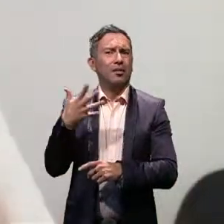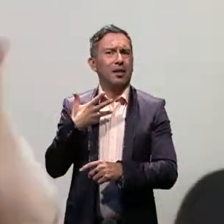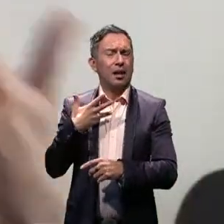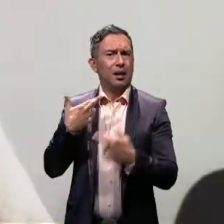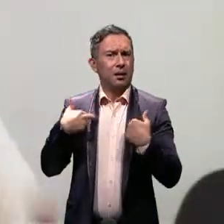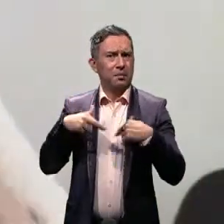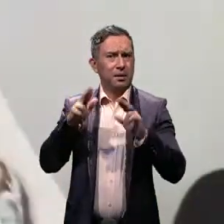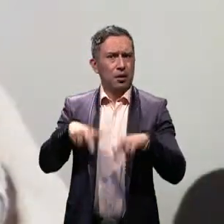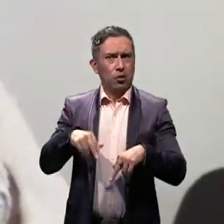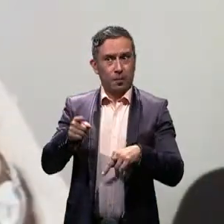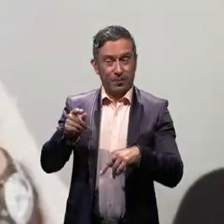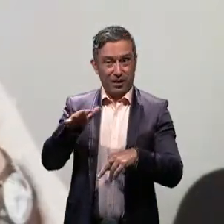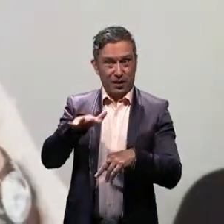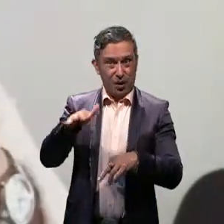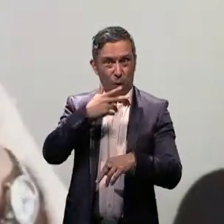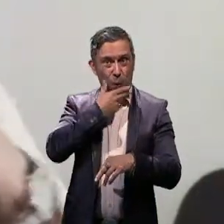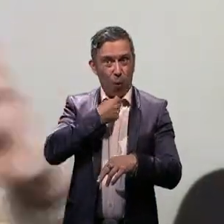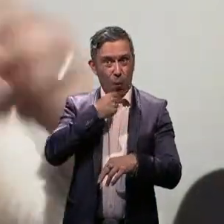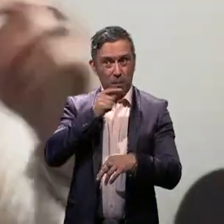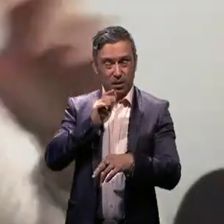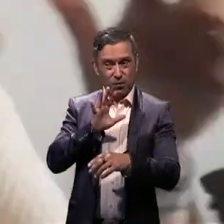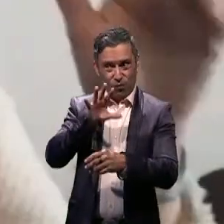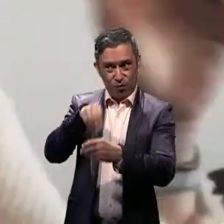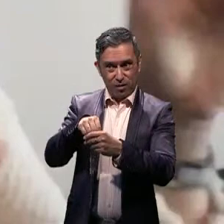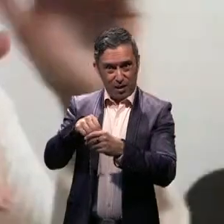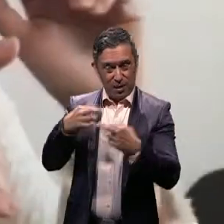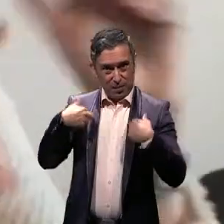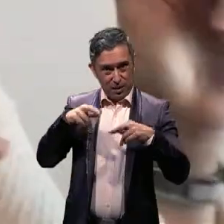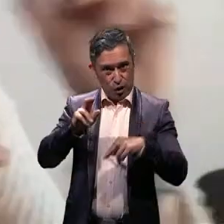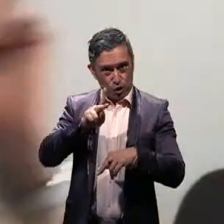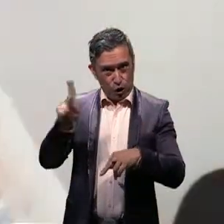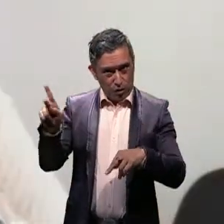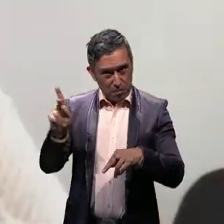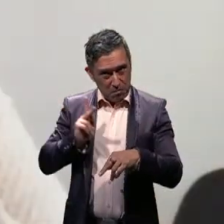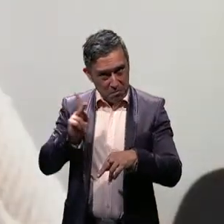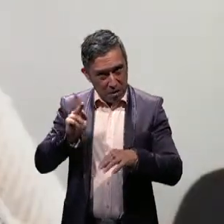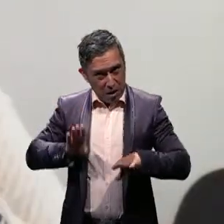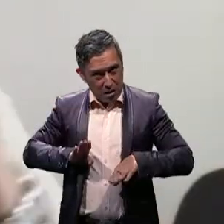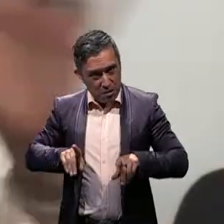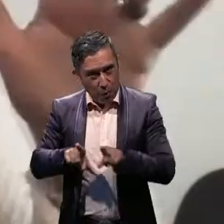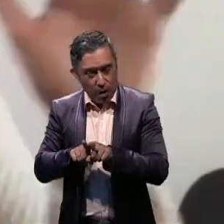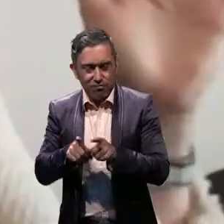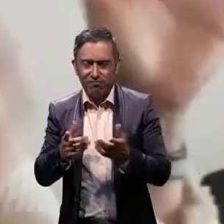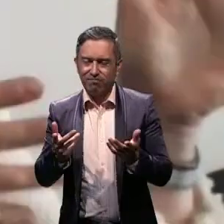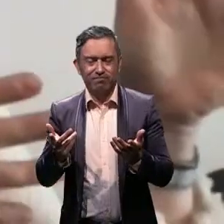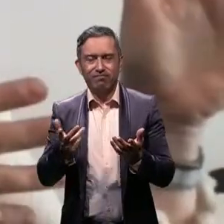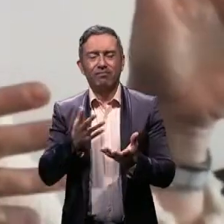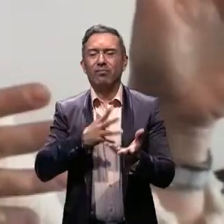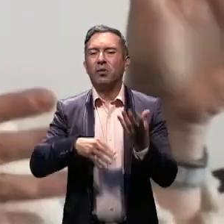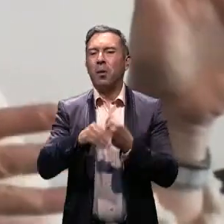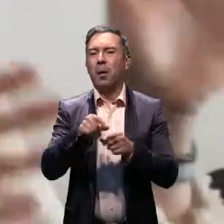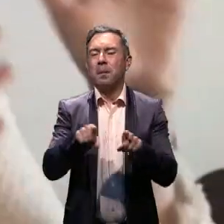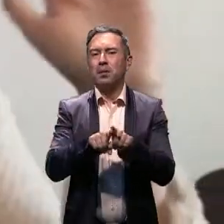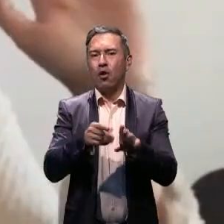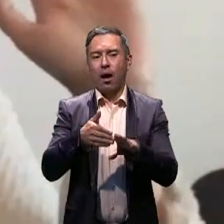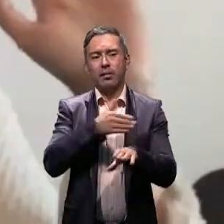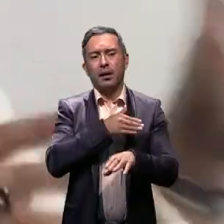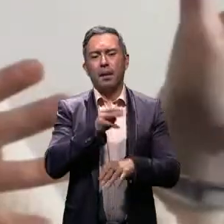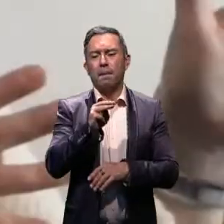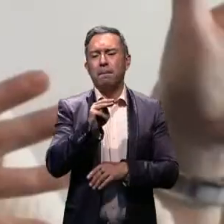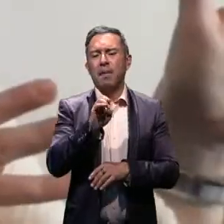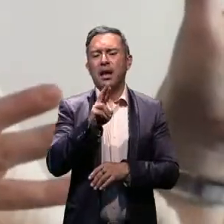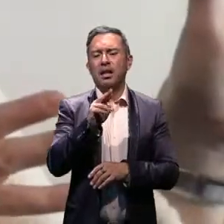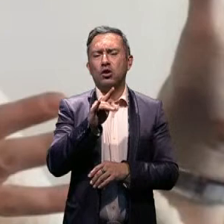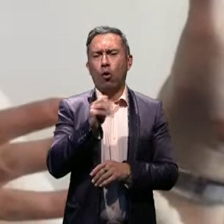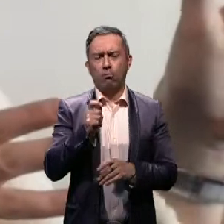that all men are represented within the representation that they represent. But exactly the same that when